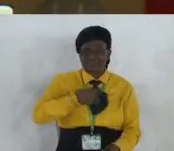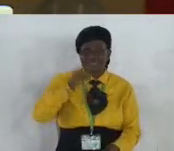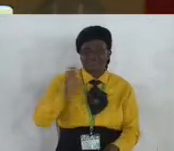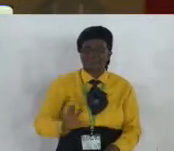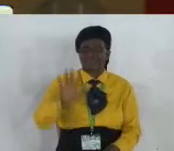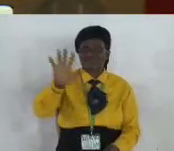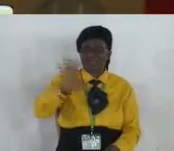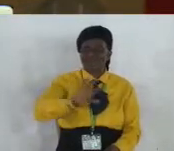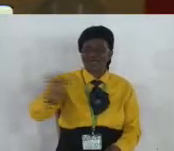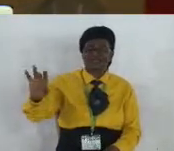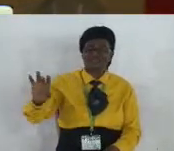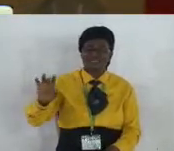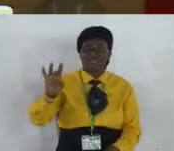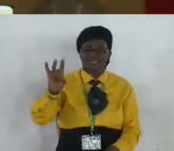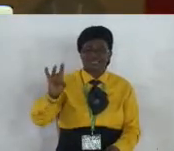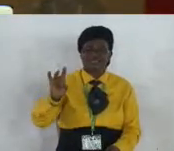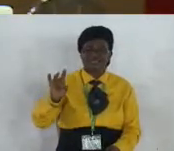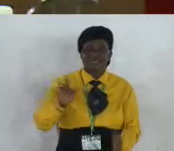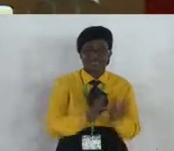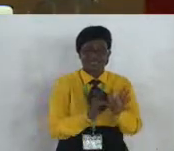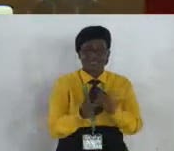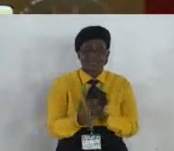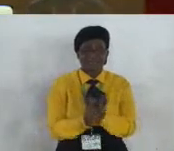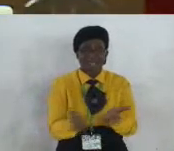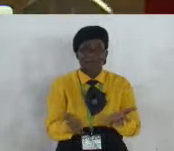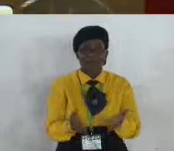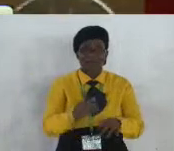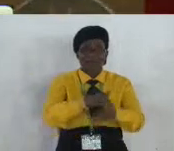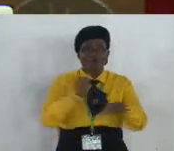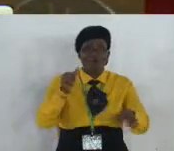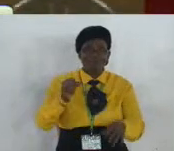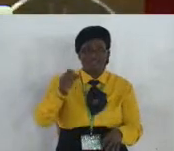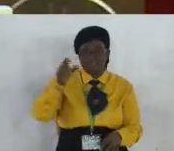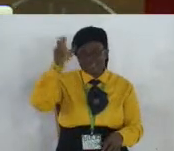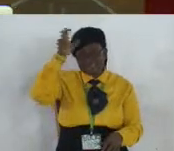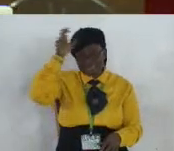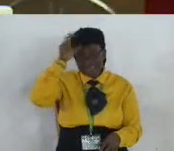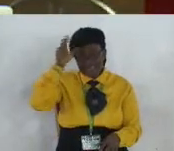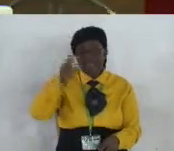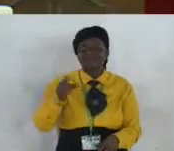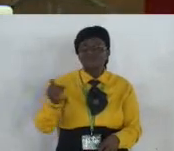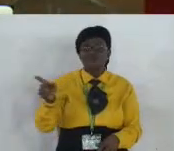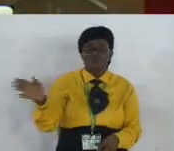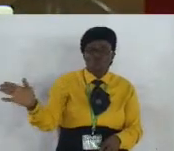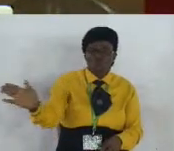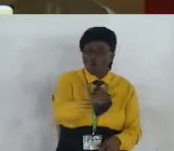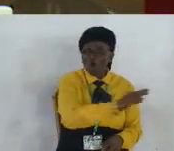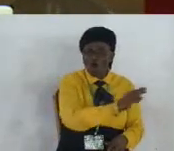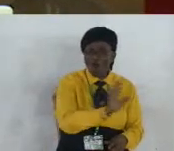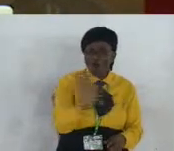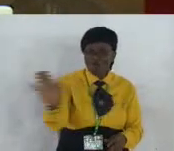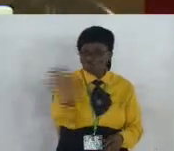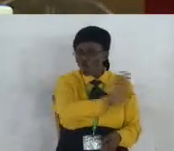First Peter chapter 5 verse 8. The Bible calls Satan your adversary. Your